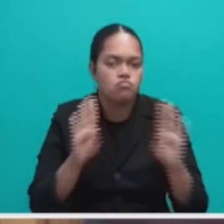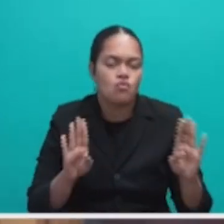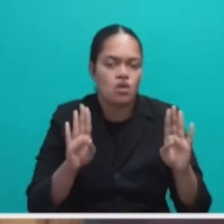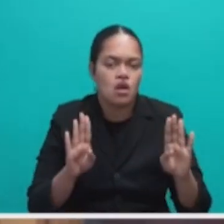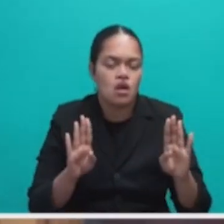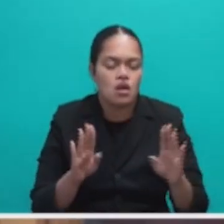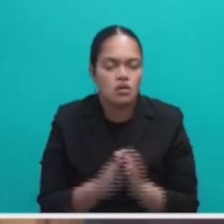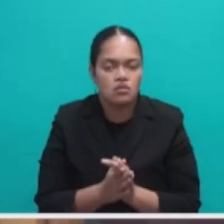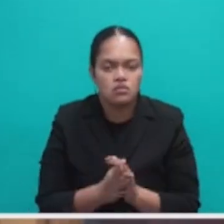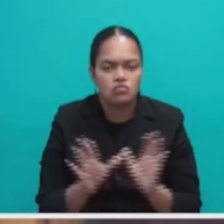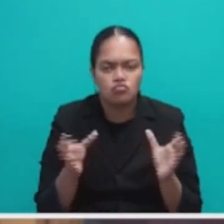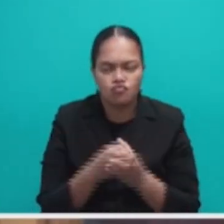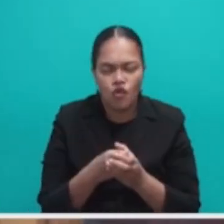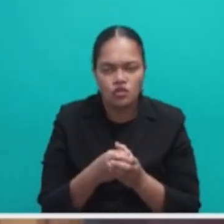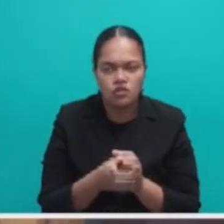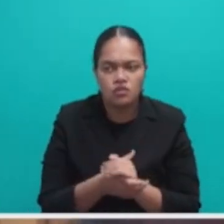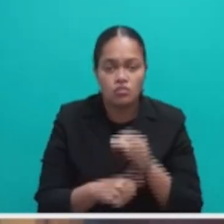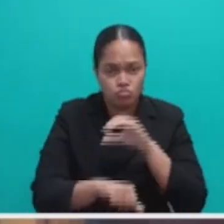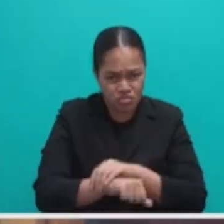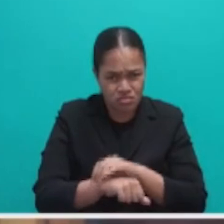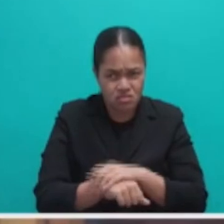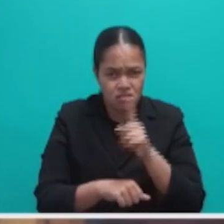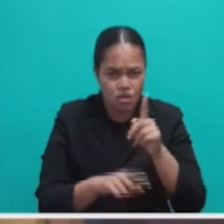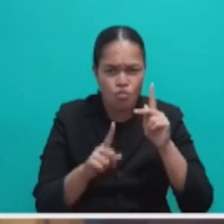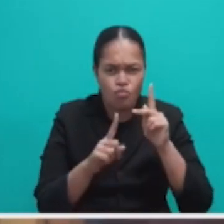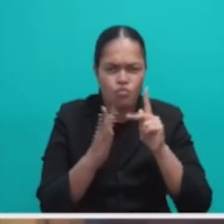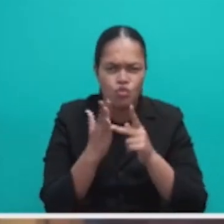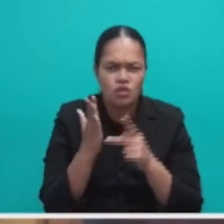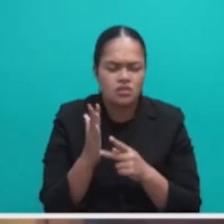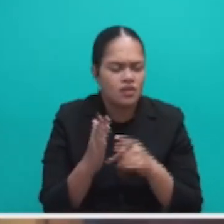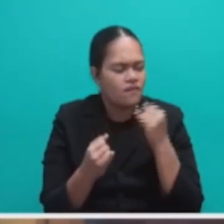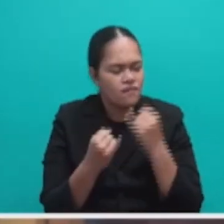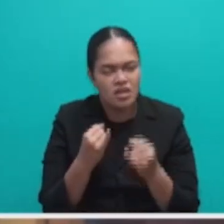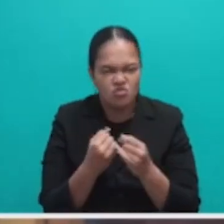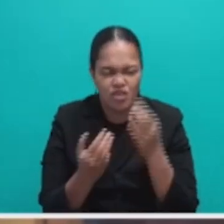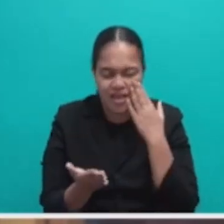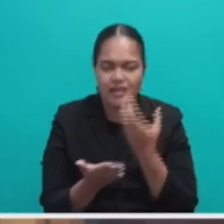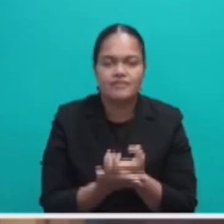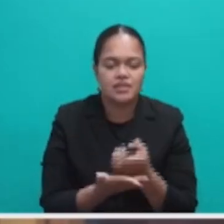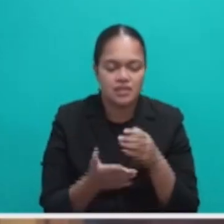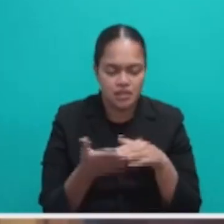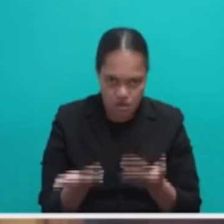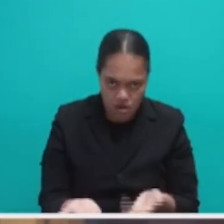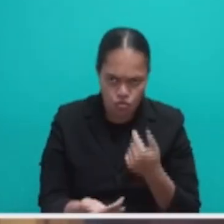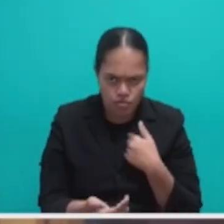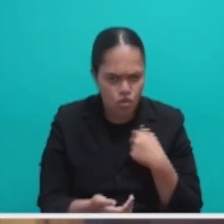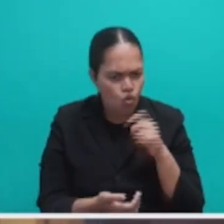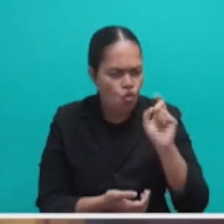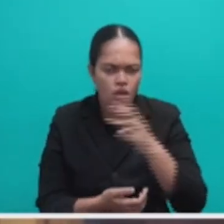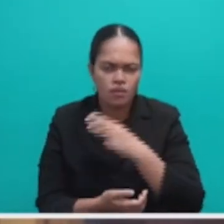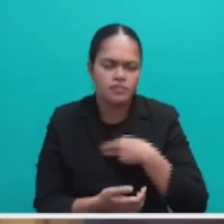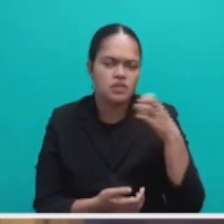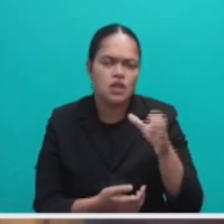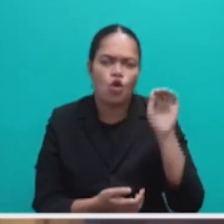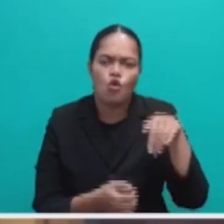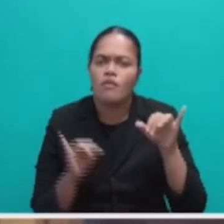smuggling. The last thing that the police force needs is political interference, which is very evident right now. And I had called out the Minister for Home